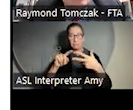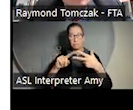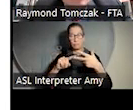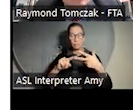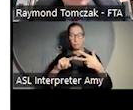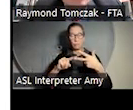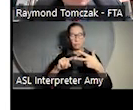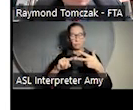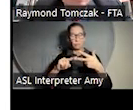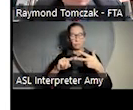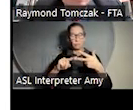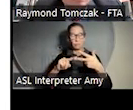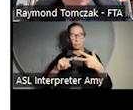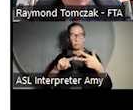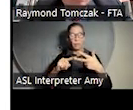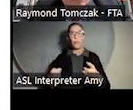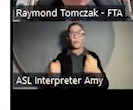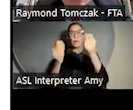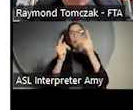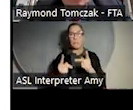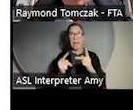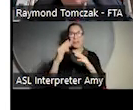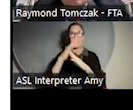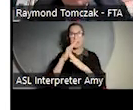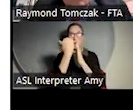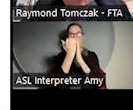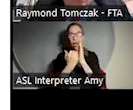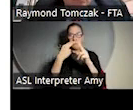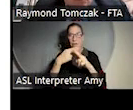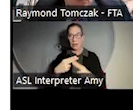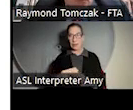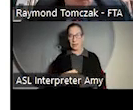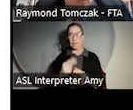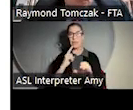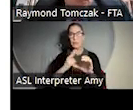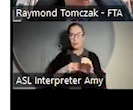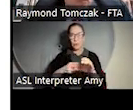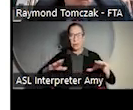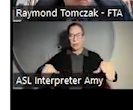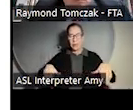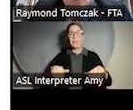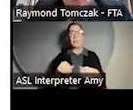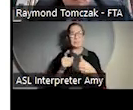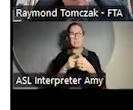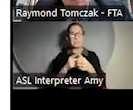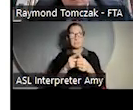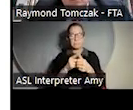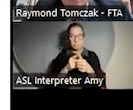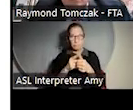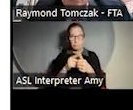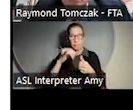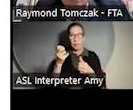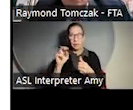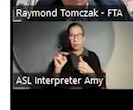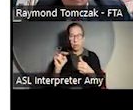Okay, now we're going to start at the top of the list again in case some of our registered speakers has joined us since I called their name last. John